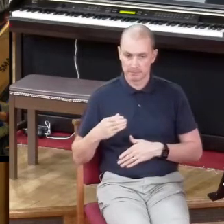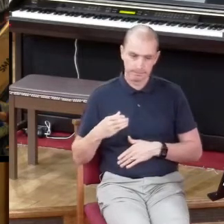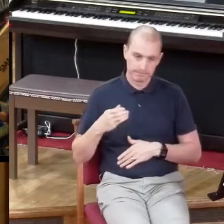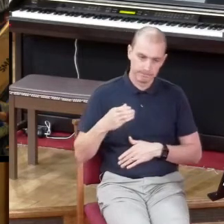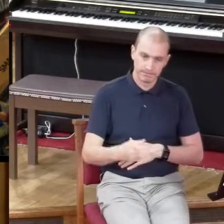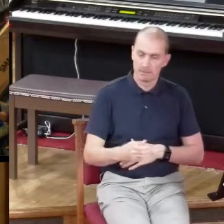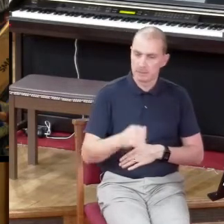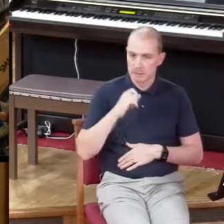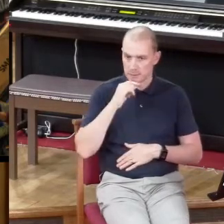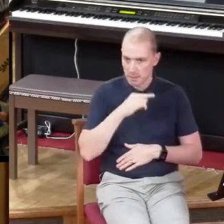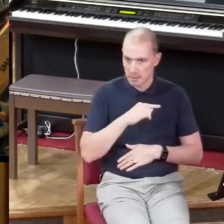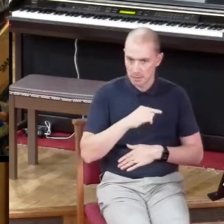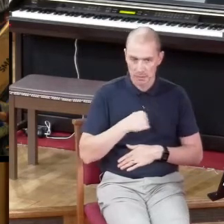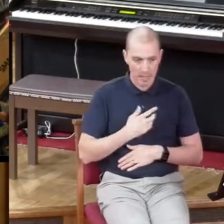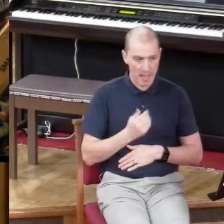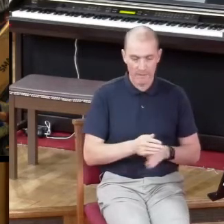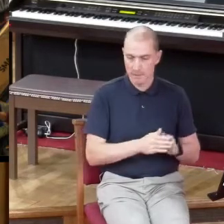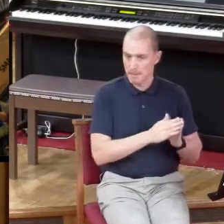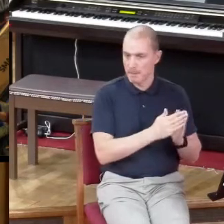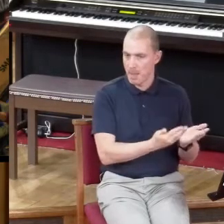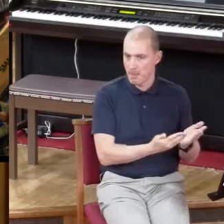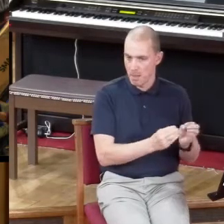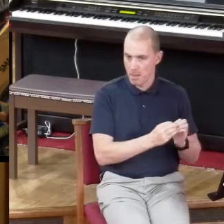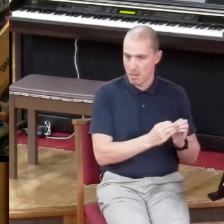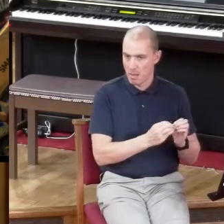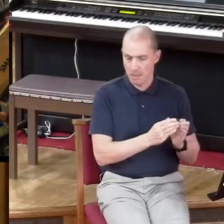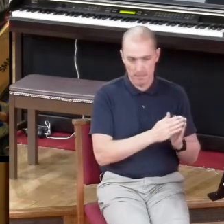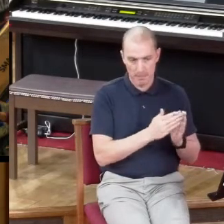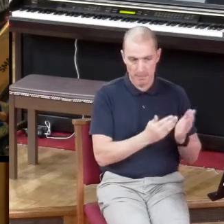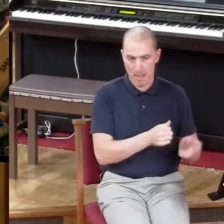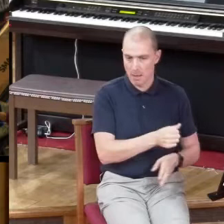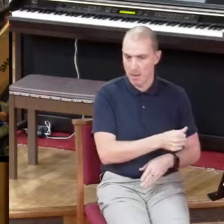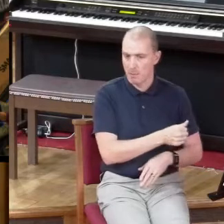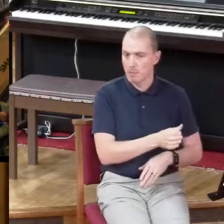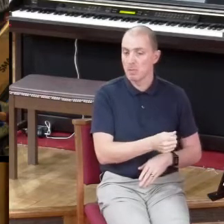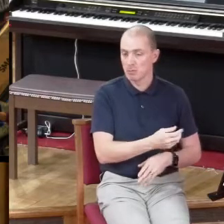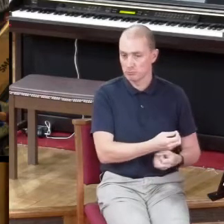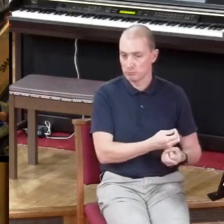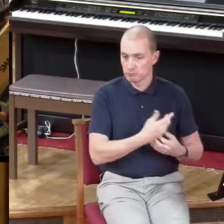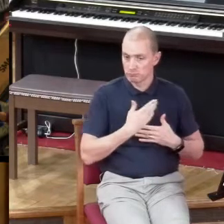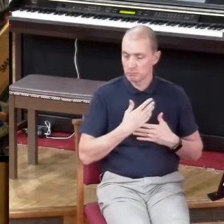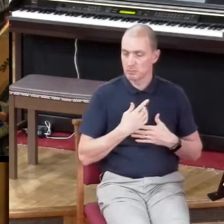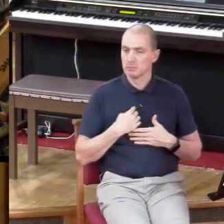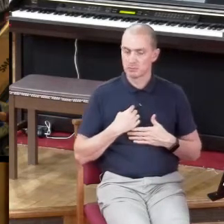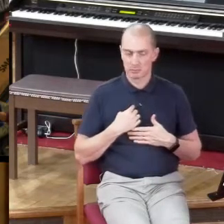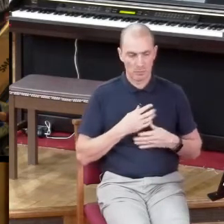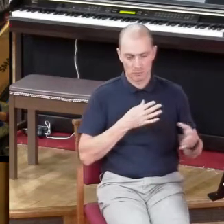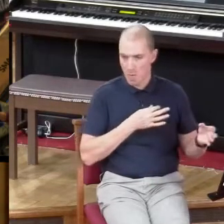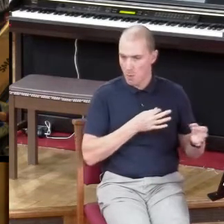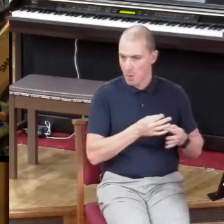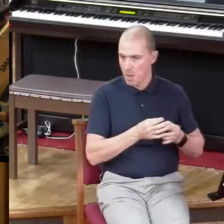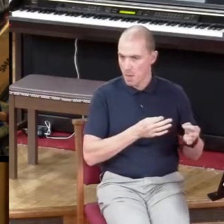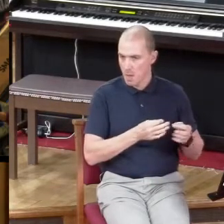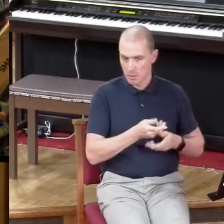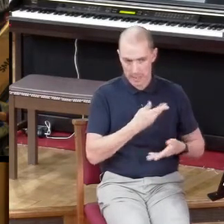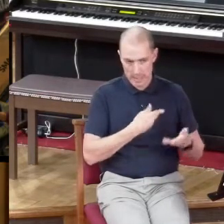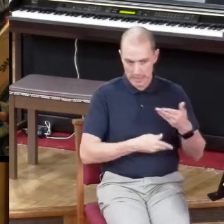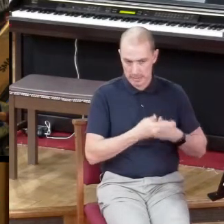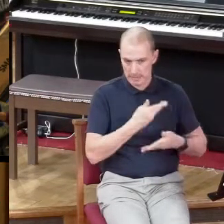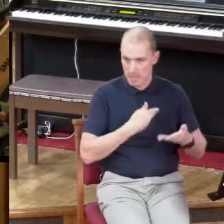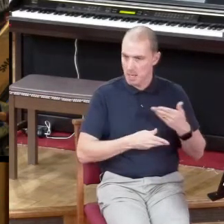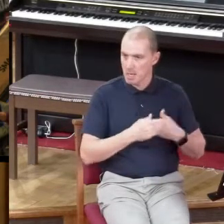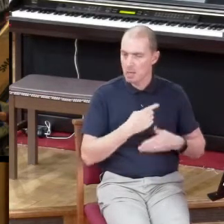which is where we have the apostles' teaching of how that cross and resurrection work out. And it's explained and it's